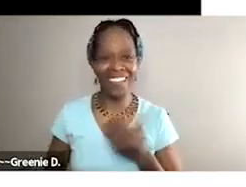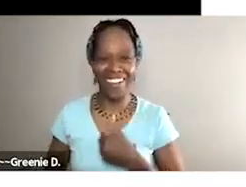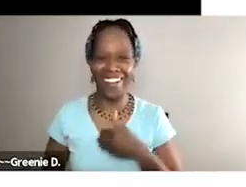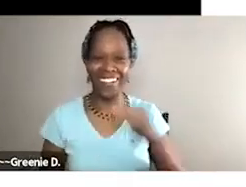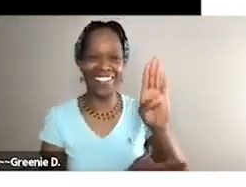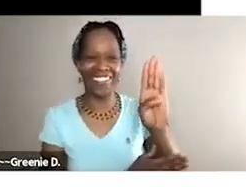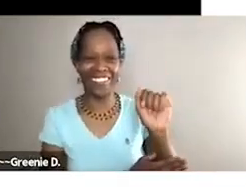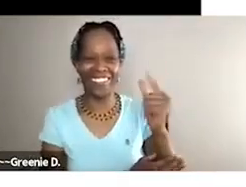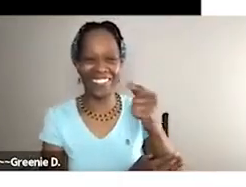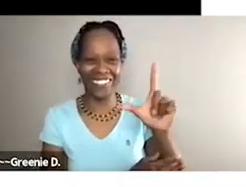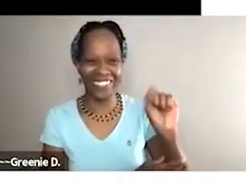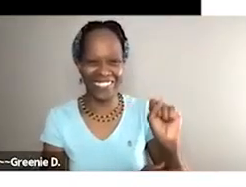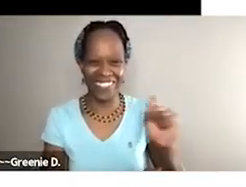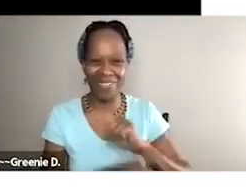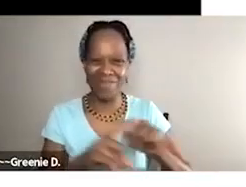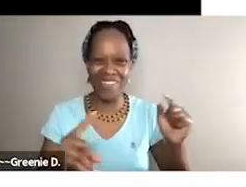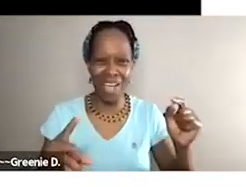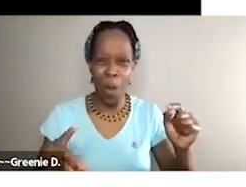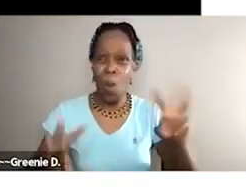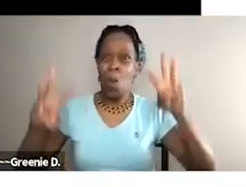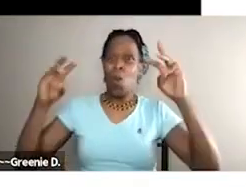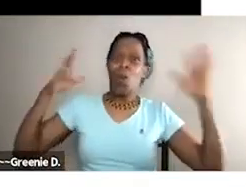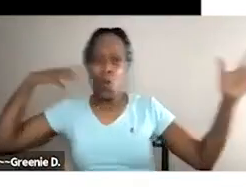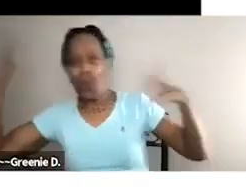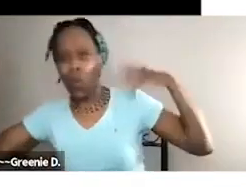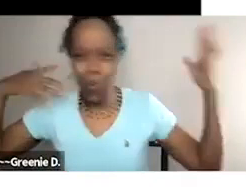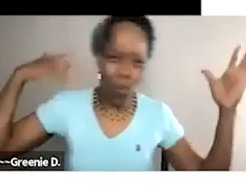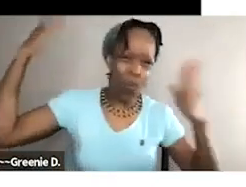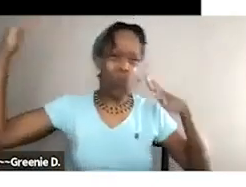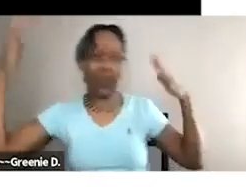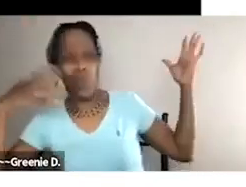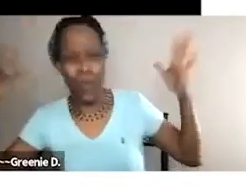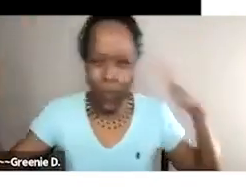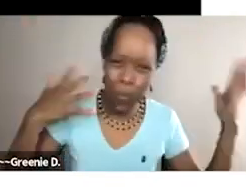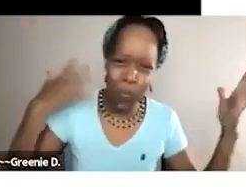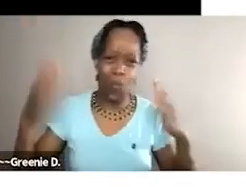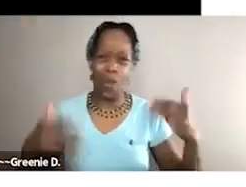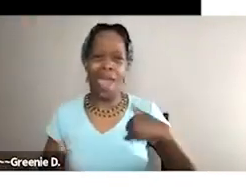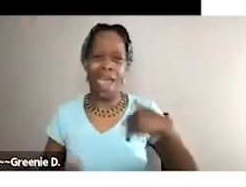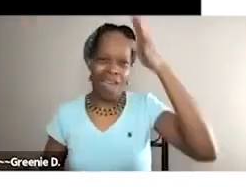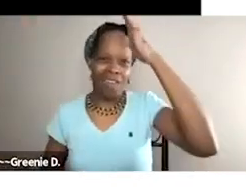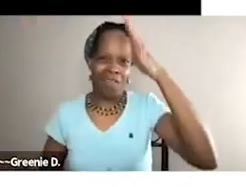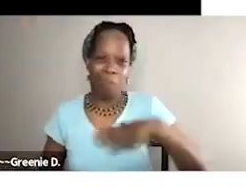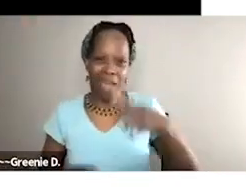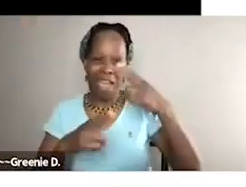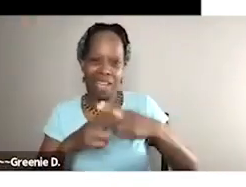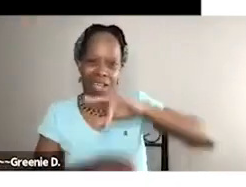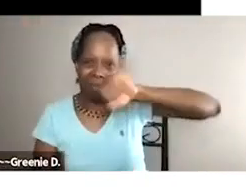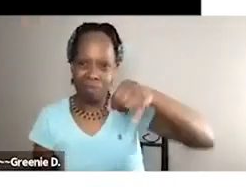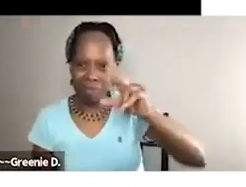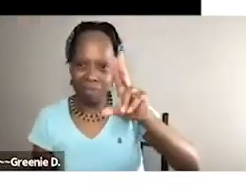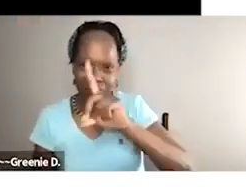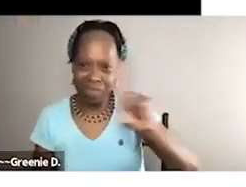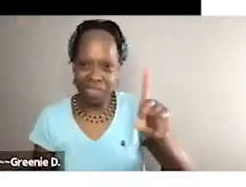Whoa! There's a man named Judd waiting for me in Manhattan. So it's 1:15. We've